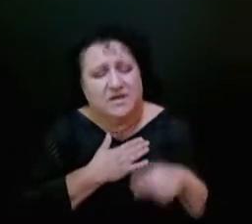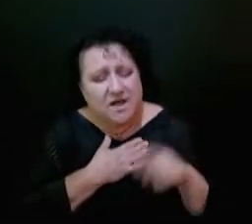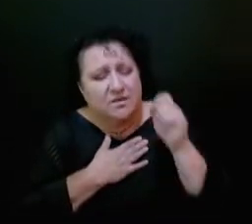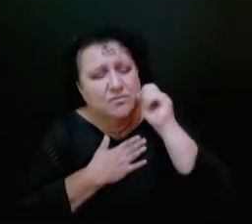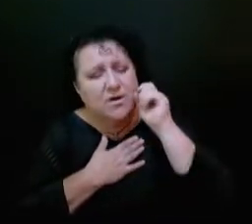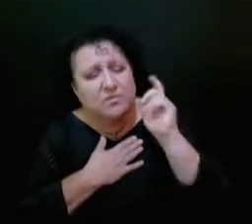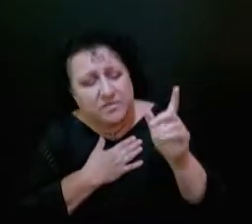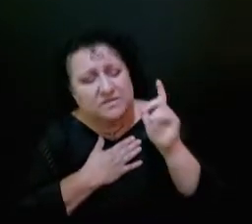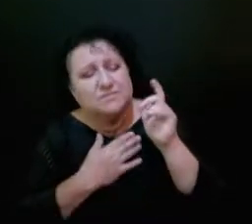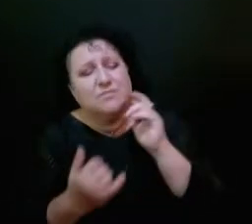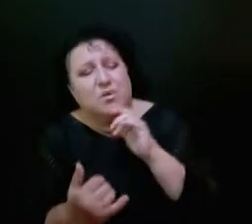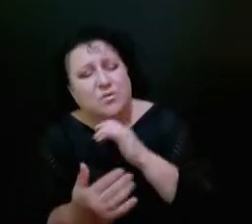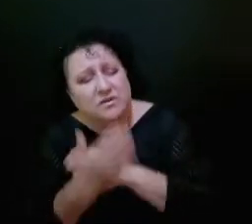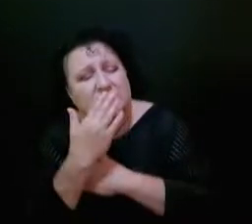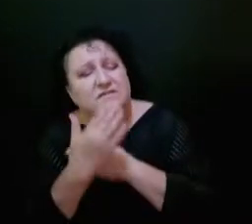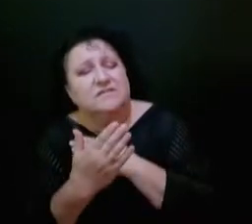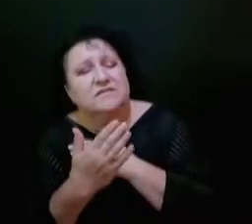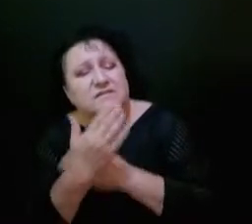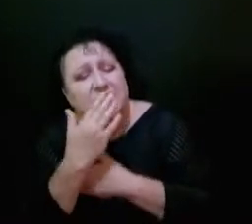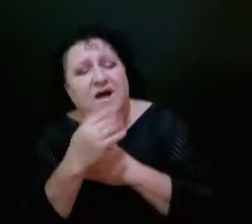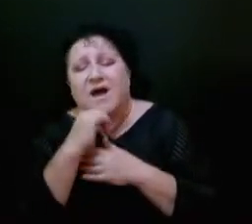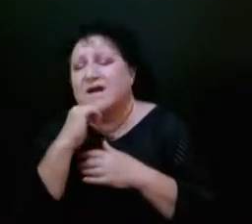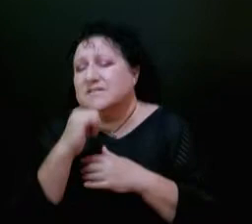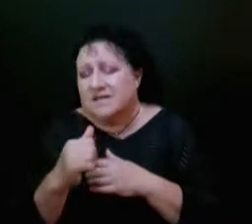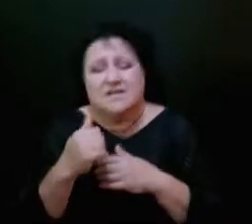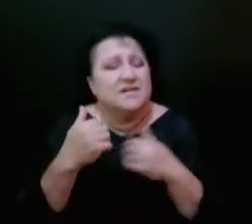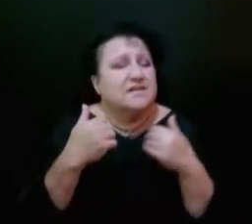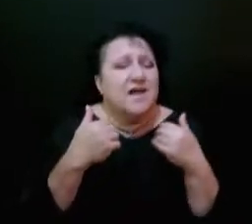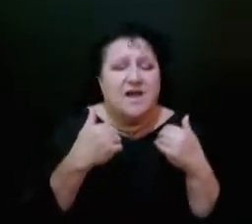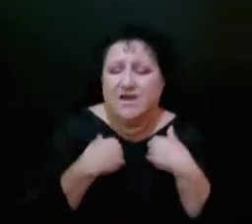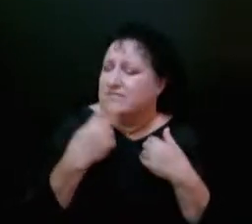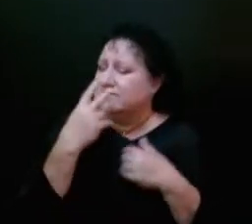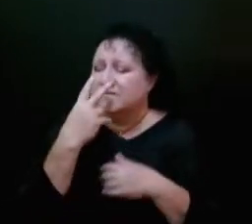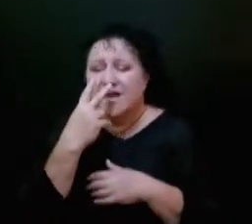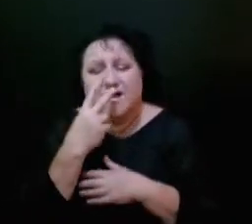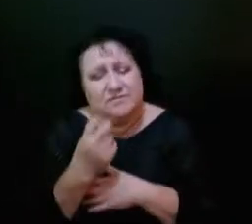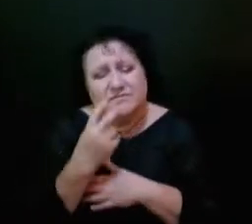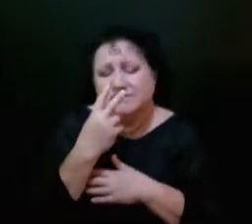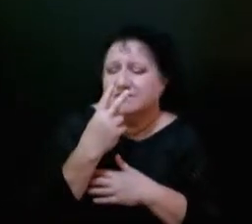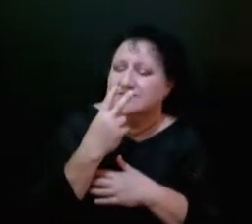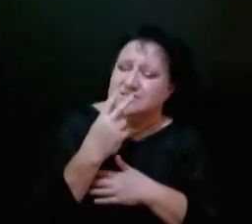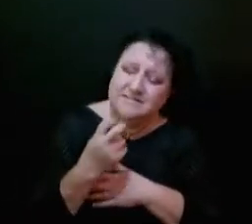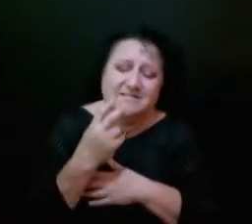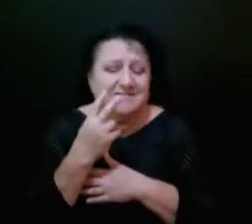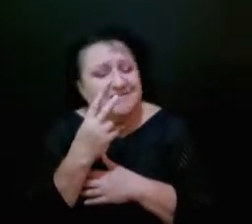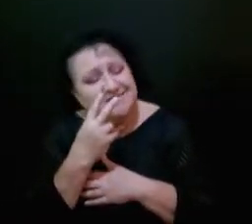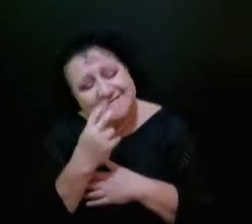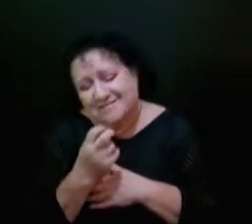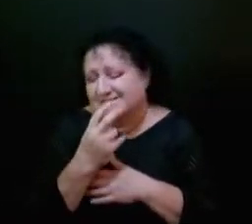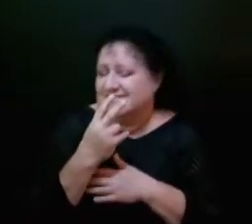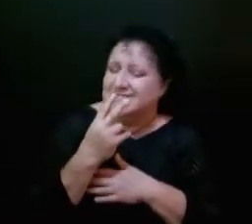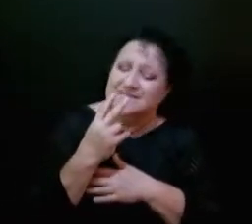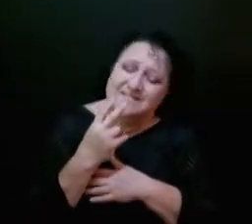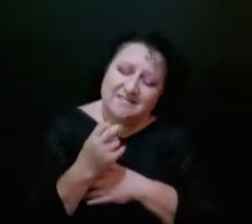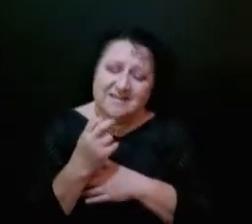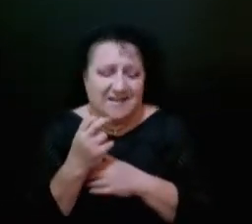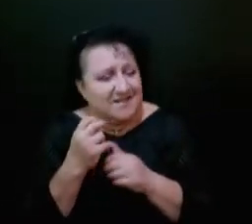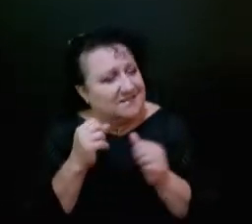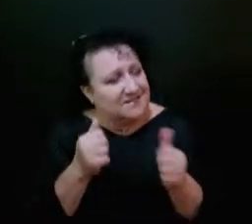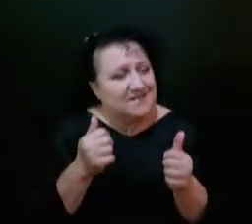morning, I didn't have no doubt." Anybody got a tambourine? "I knew that the Lord would bring